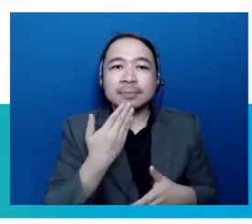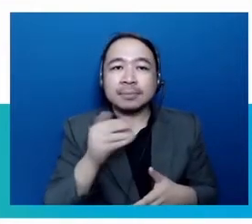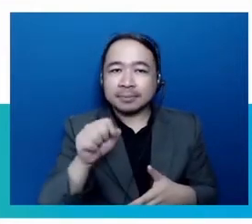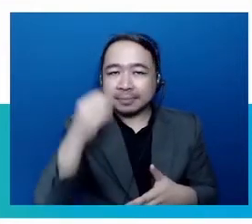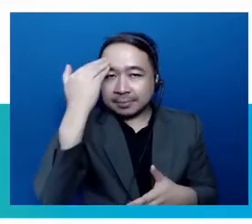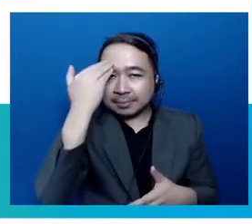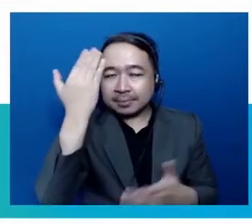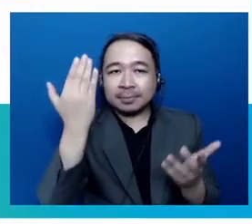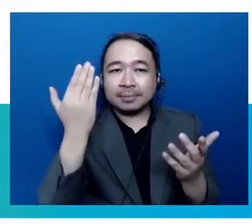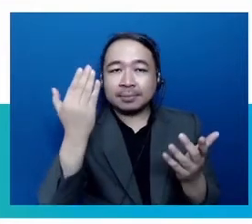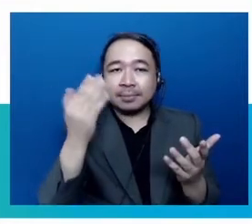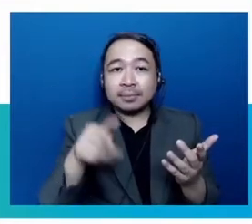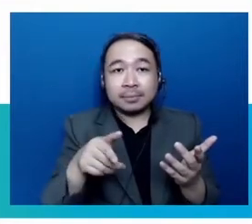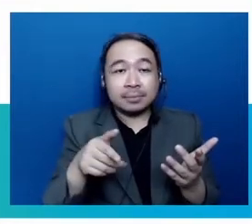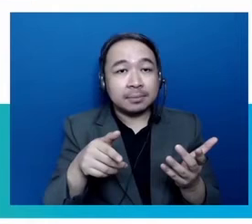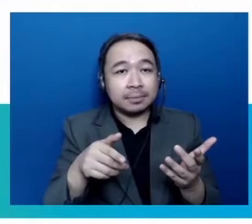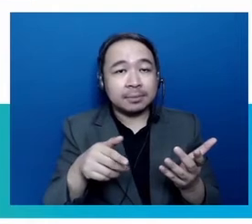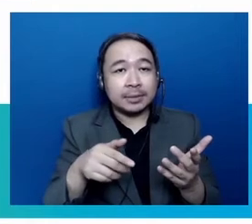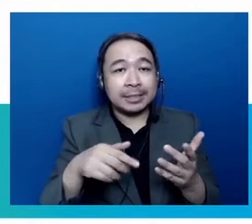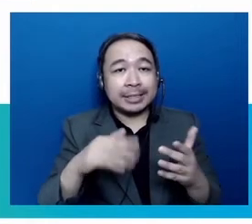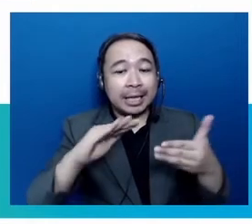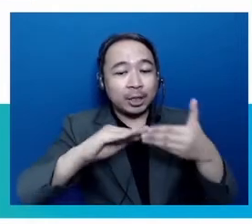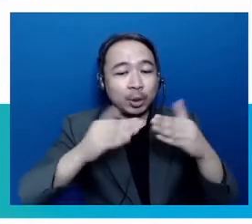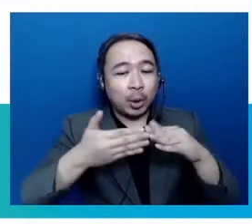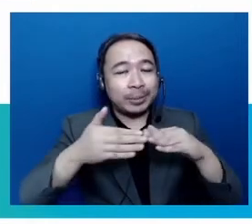if we would keep to the coastal populations,